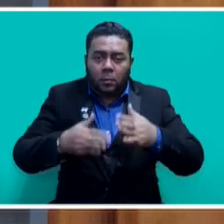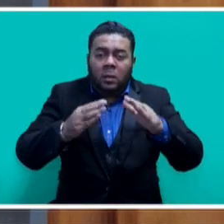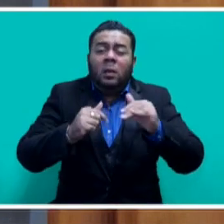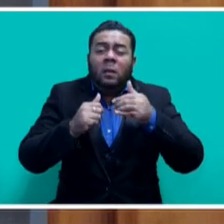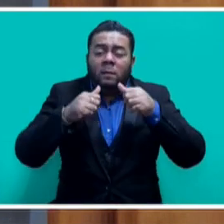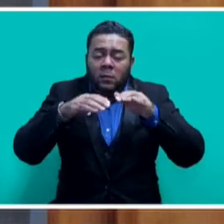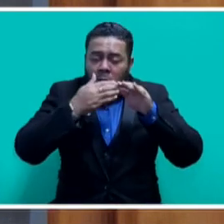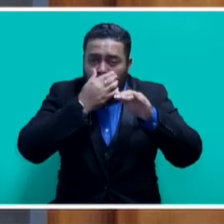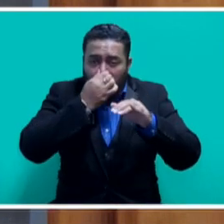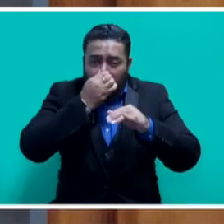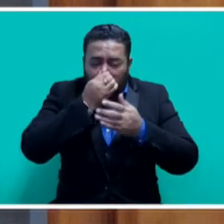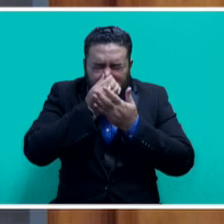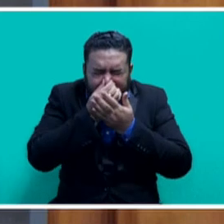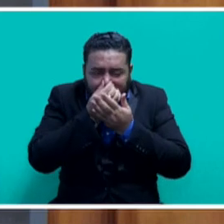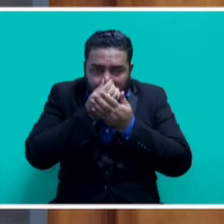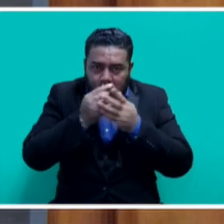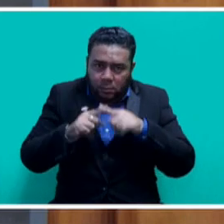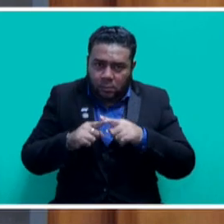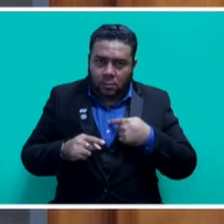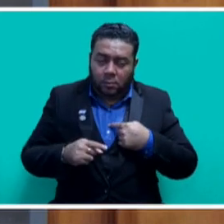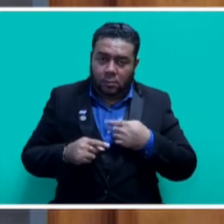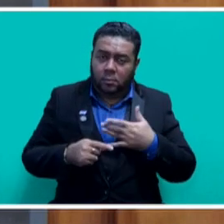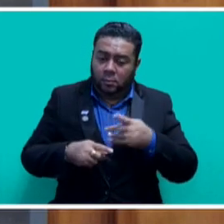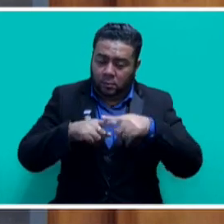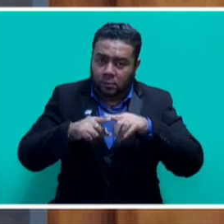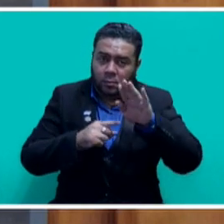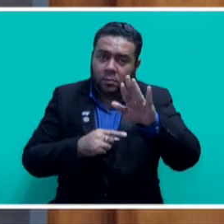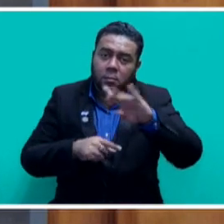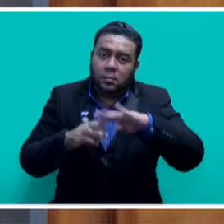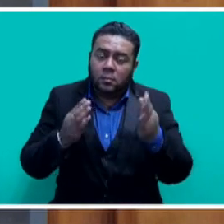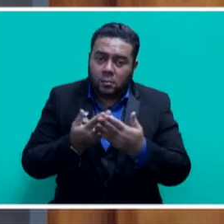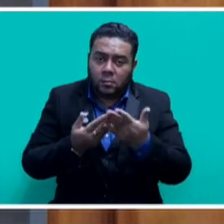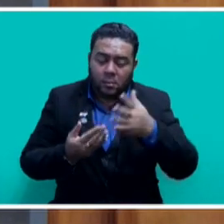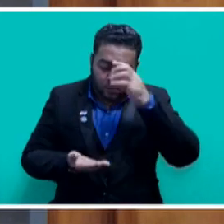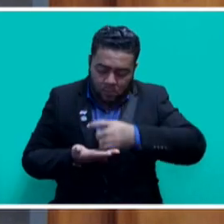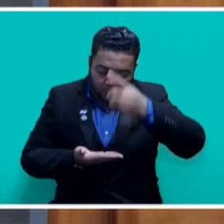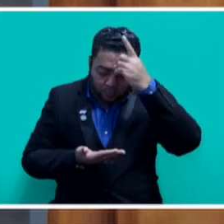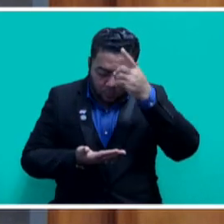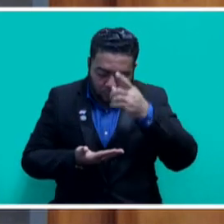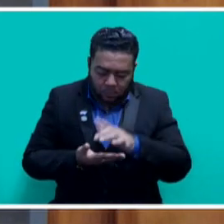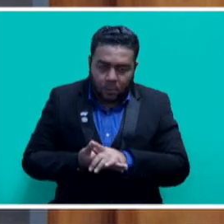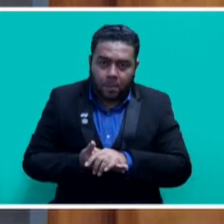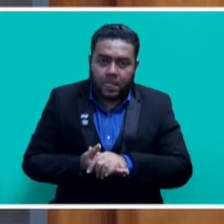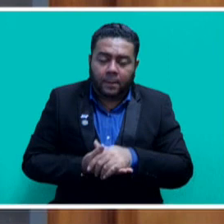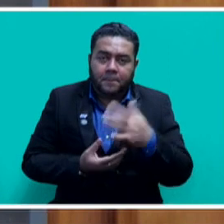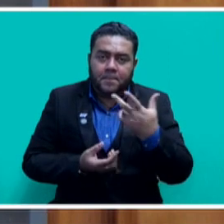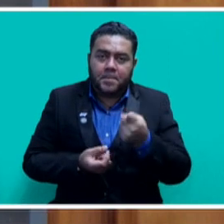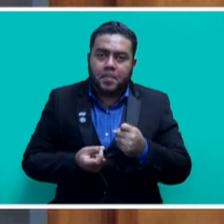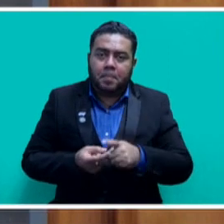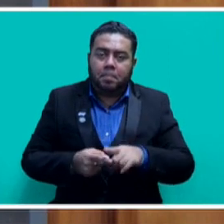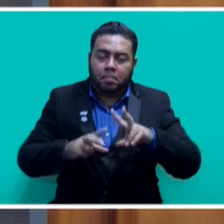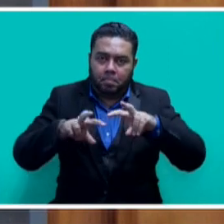together. This resonates deeply with the Ministry of Education as it investigates